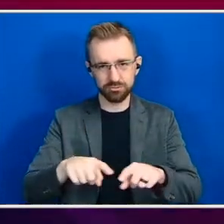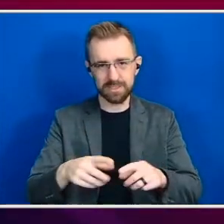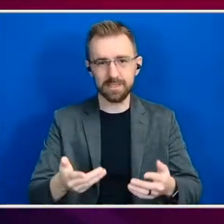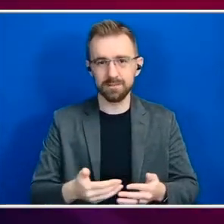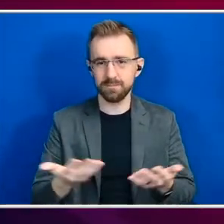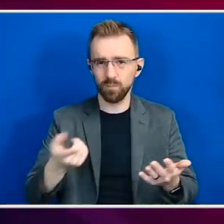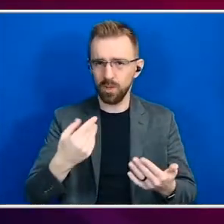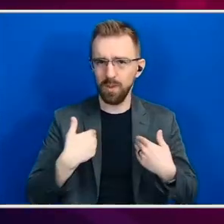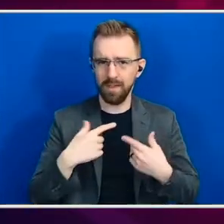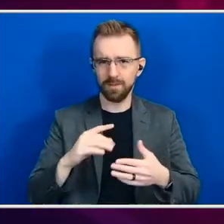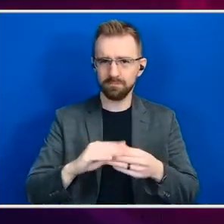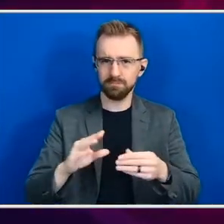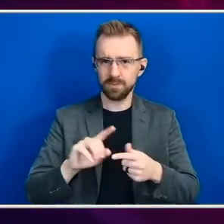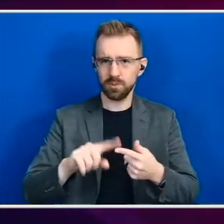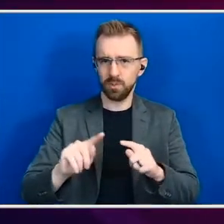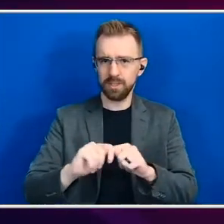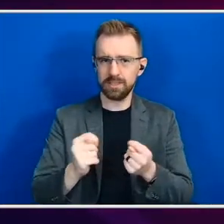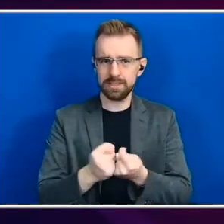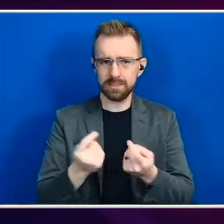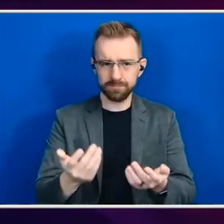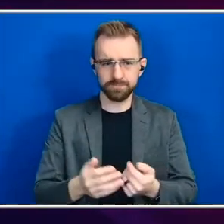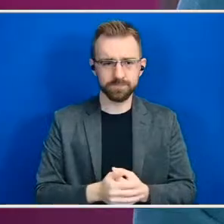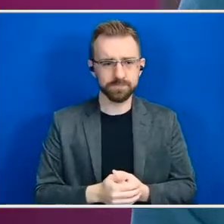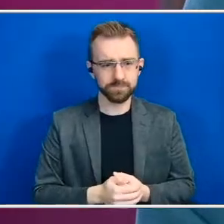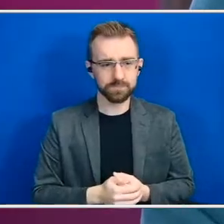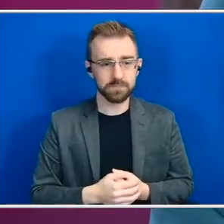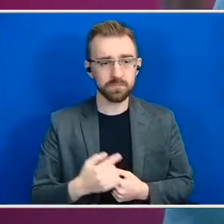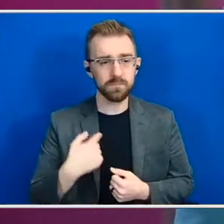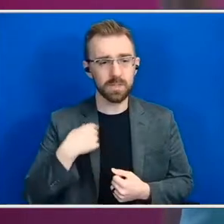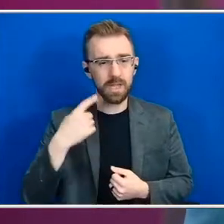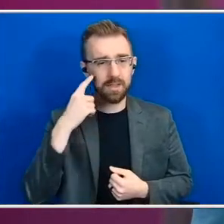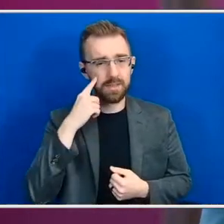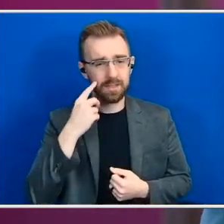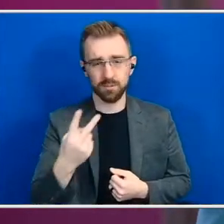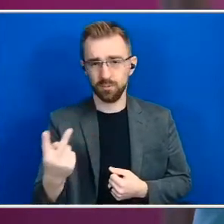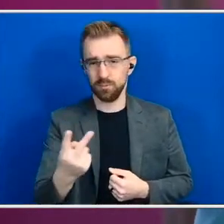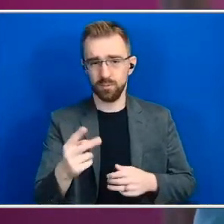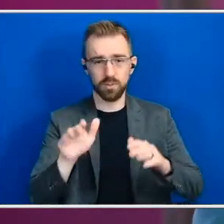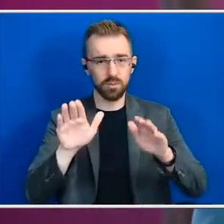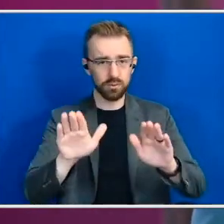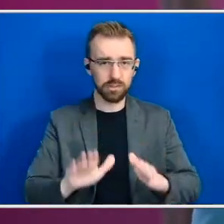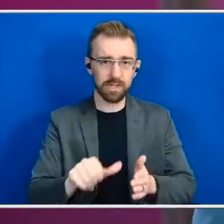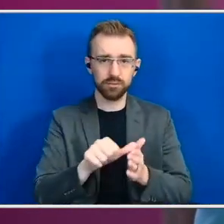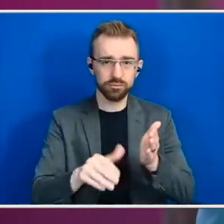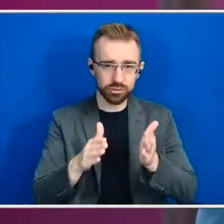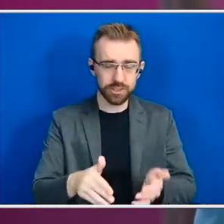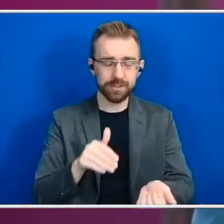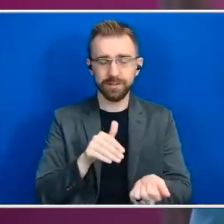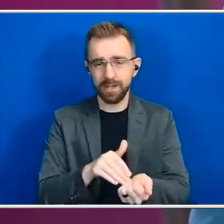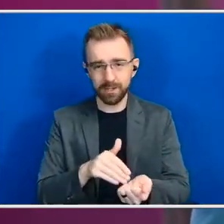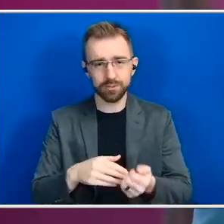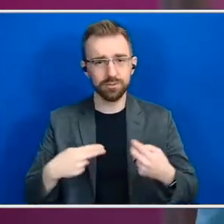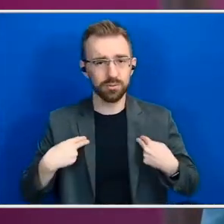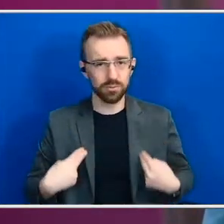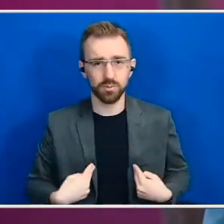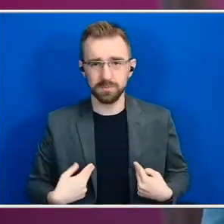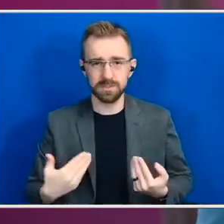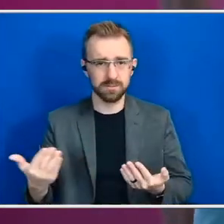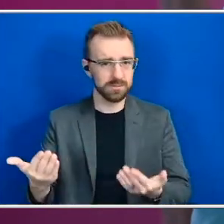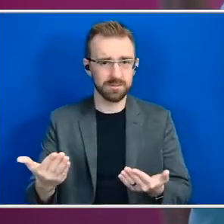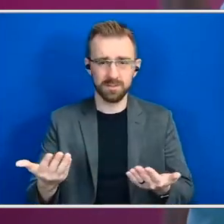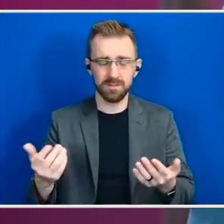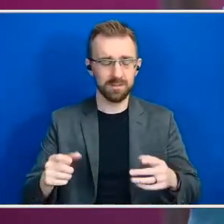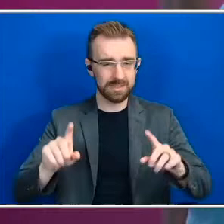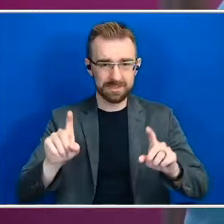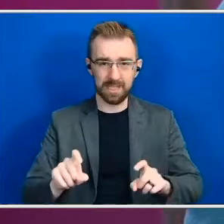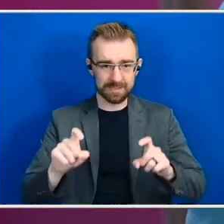this team? Well, I think these two great surgeons, these great doctors, these human beings, would attest that I'm not